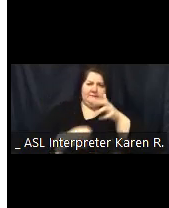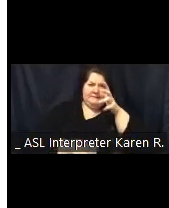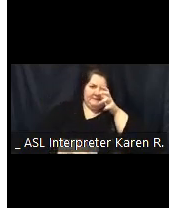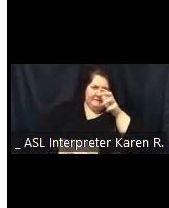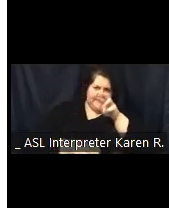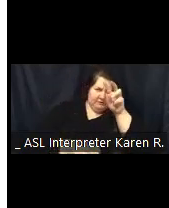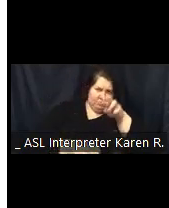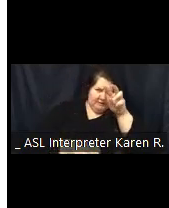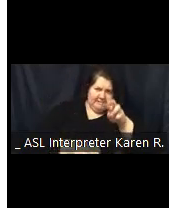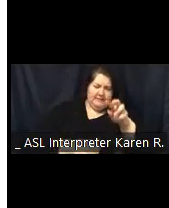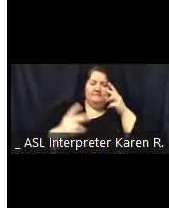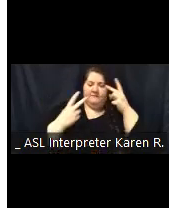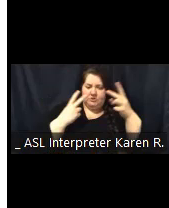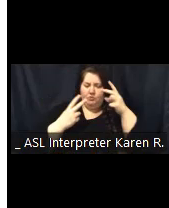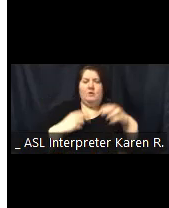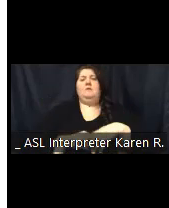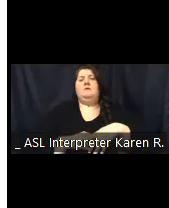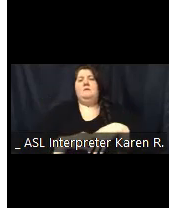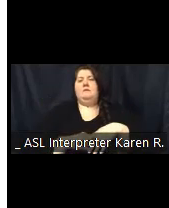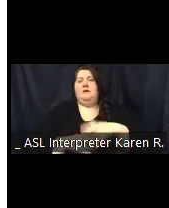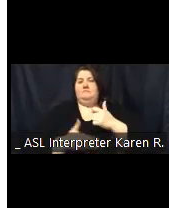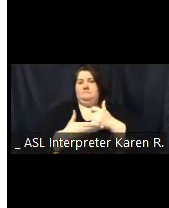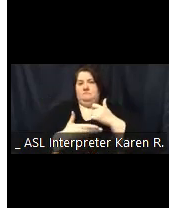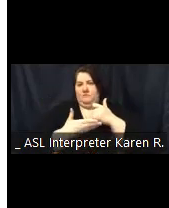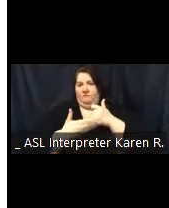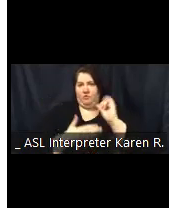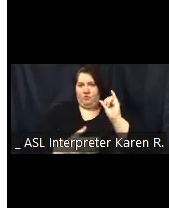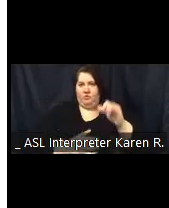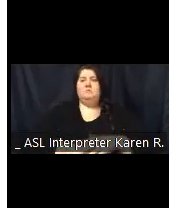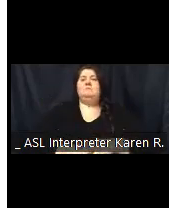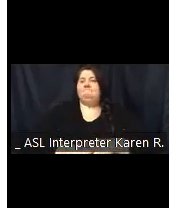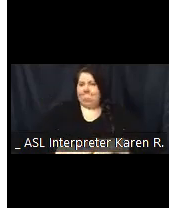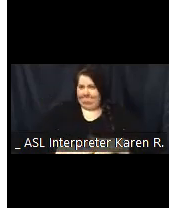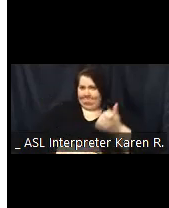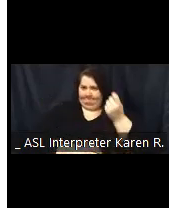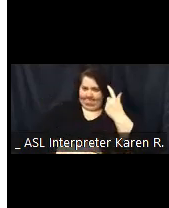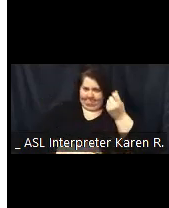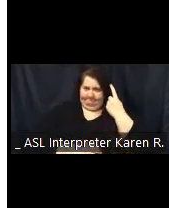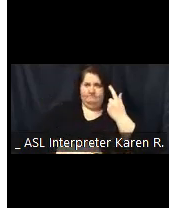then read the visual as well, that will be helpful. Thank you. Oh, gotcha. Absolutely.